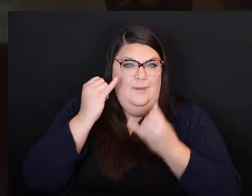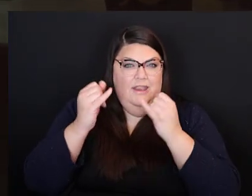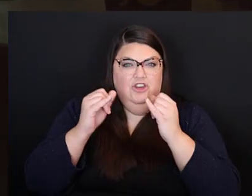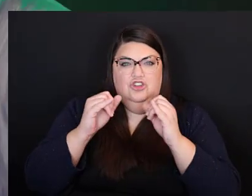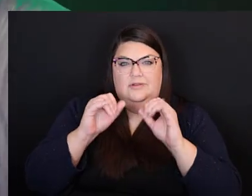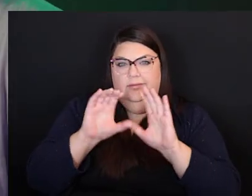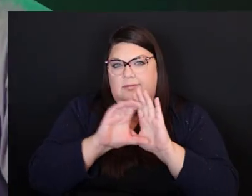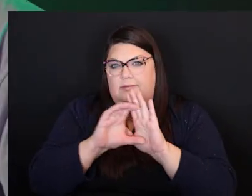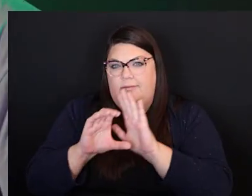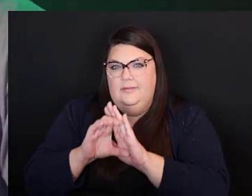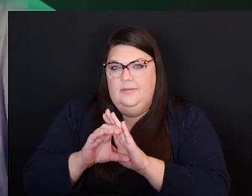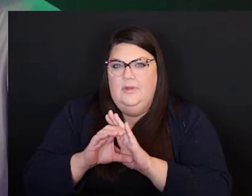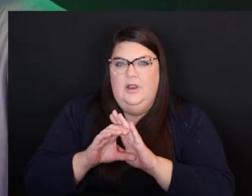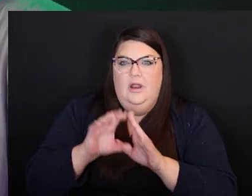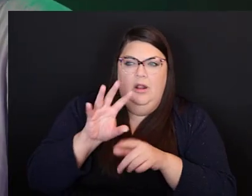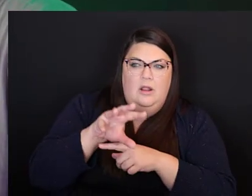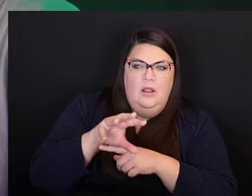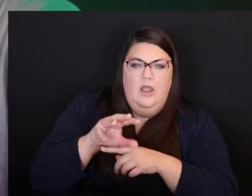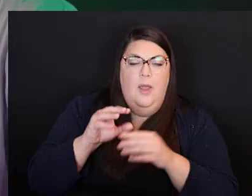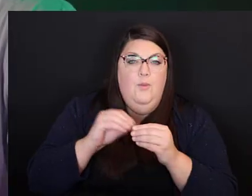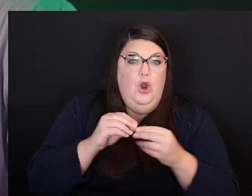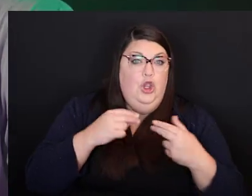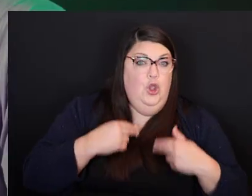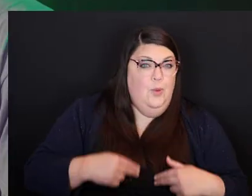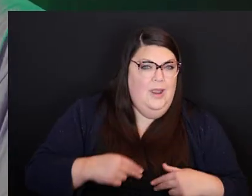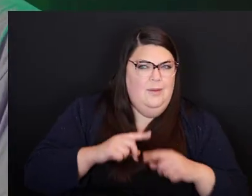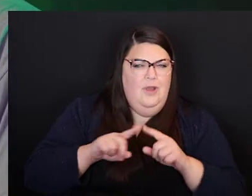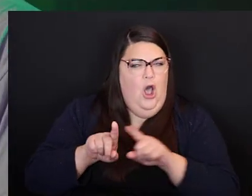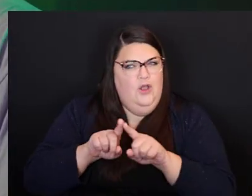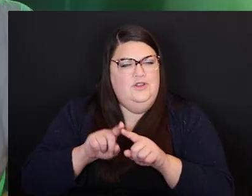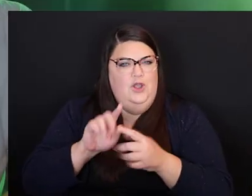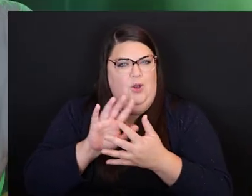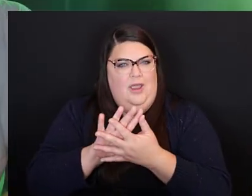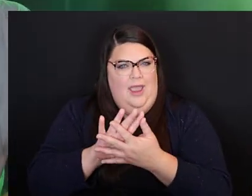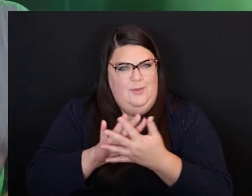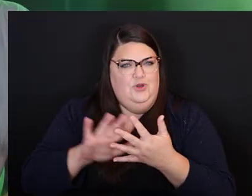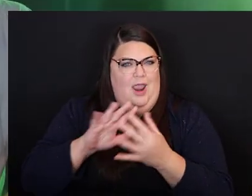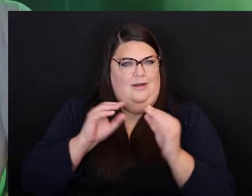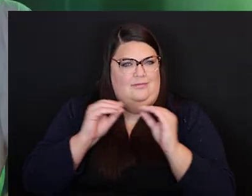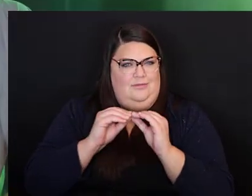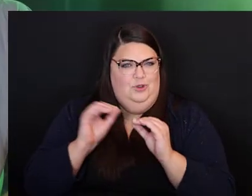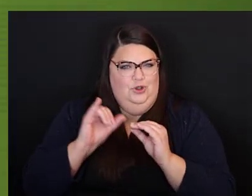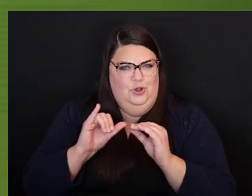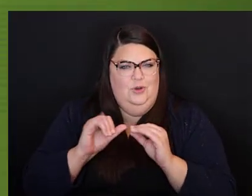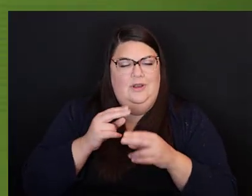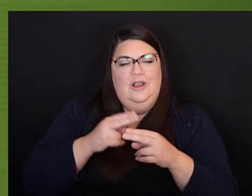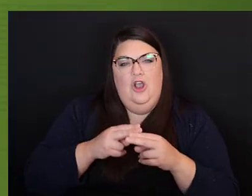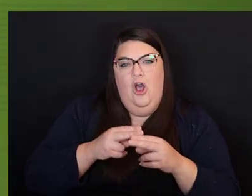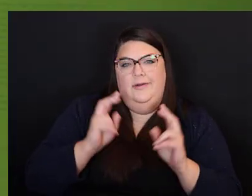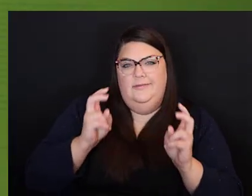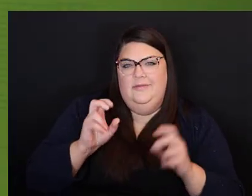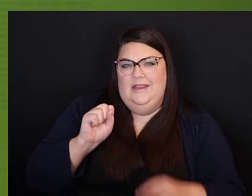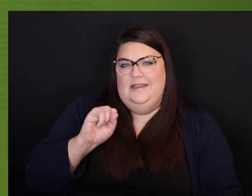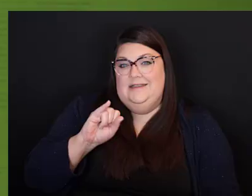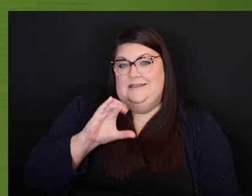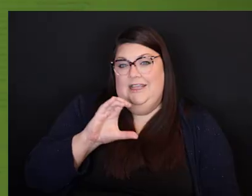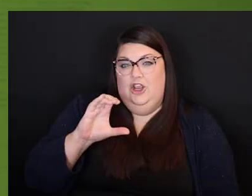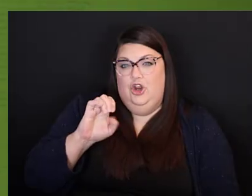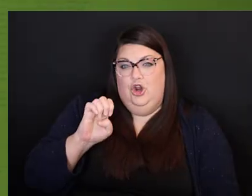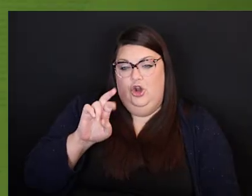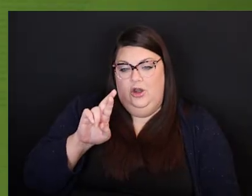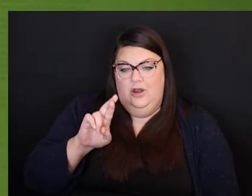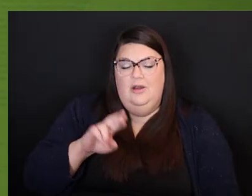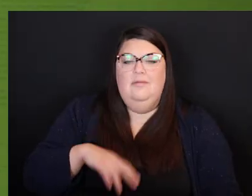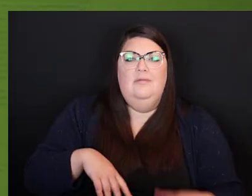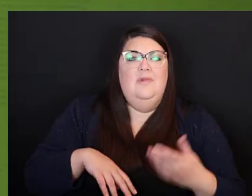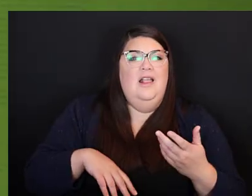abstract, more human, but then also more abstract. Yeah. The title is Sicker, and it is a play on an